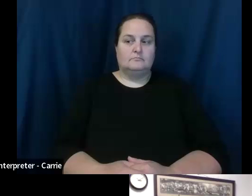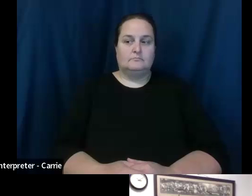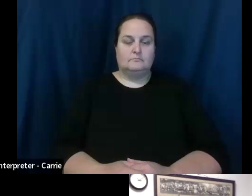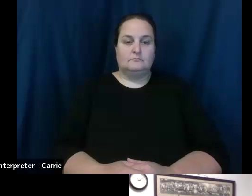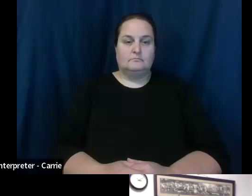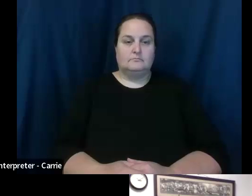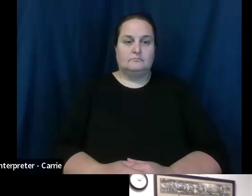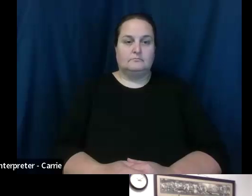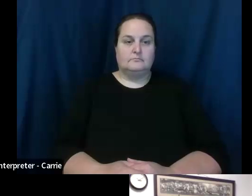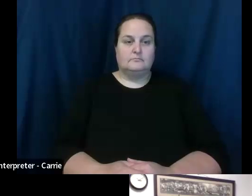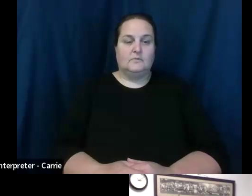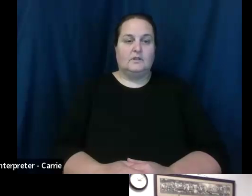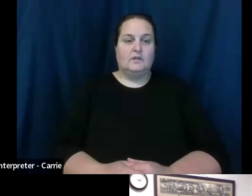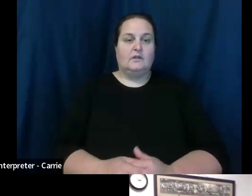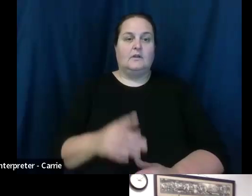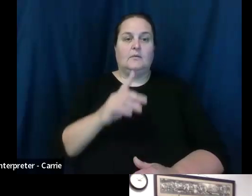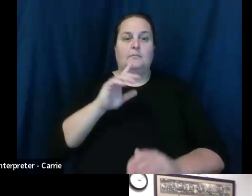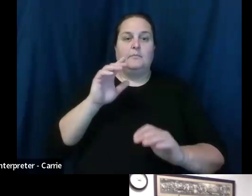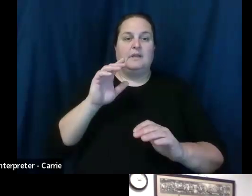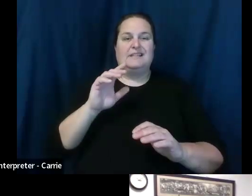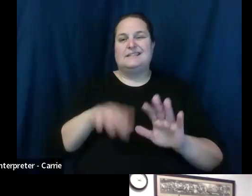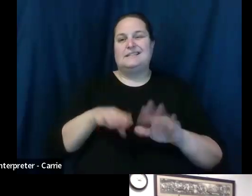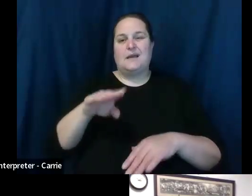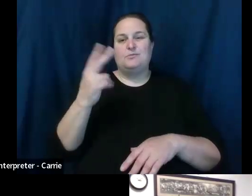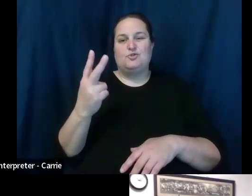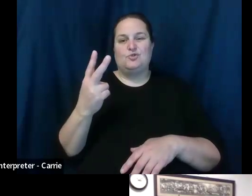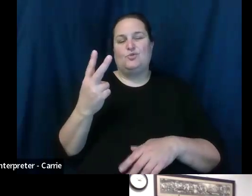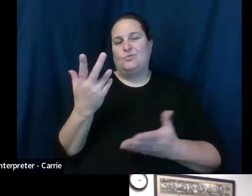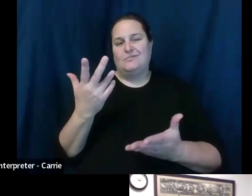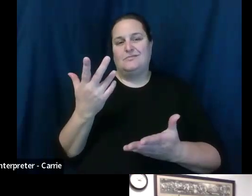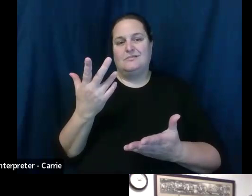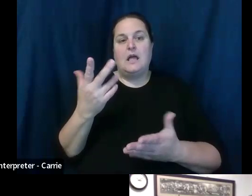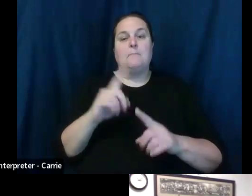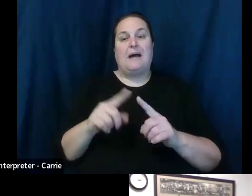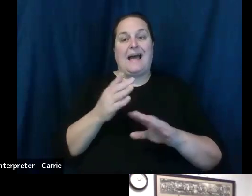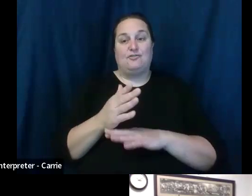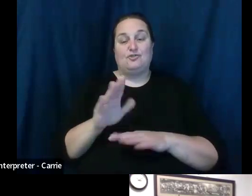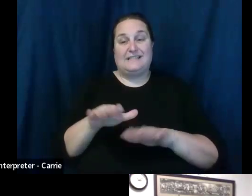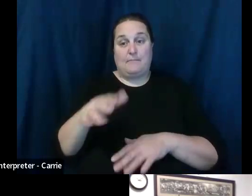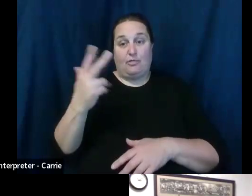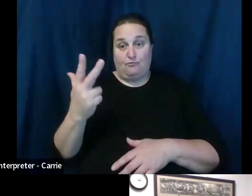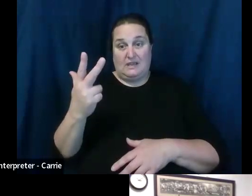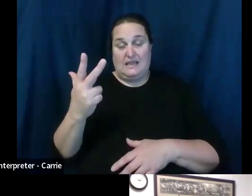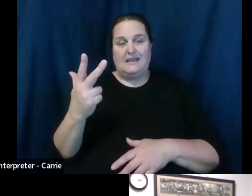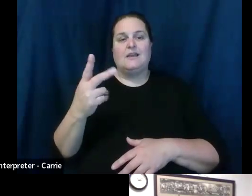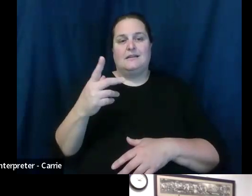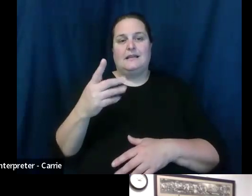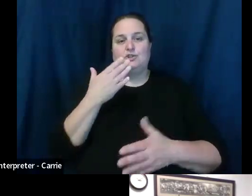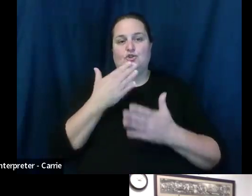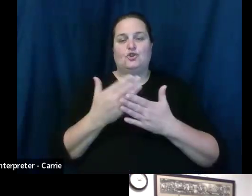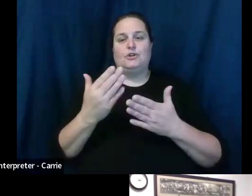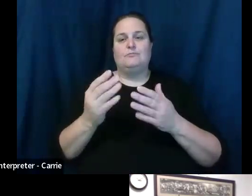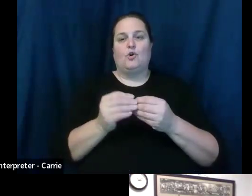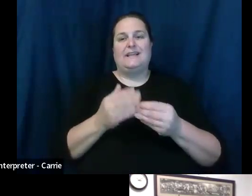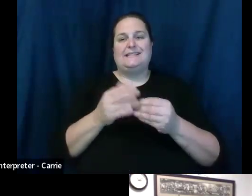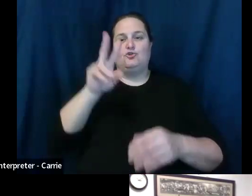any page you want is not so impressive in step 2 just because there's only 3 pages. But once you get to step 3, which is what we'll talk